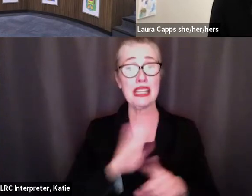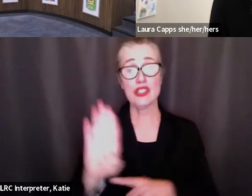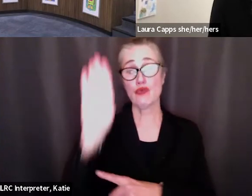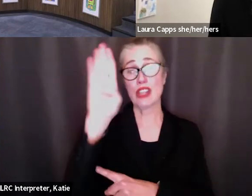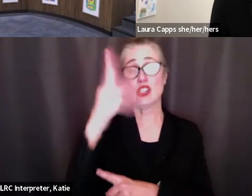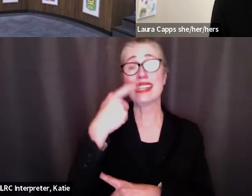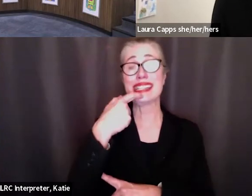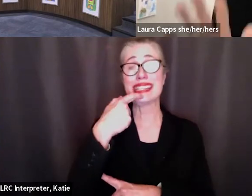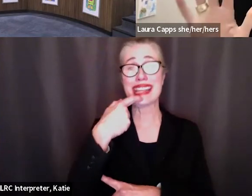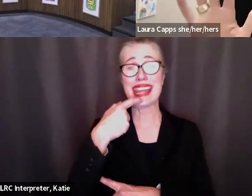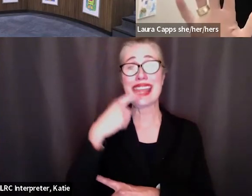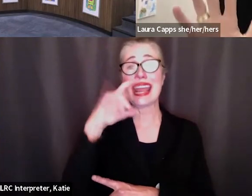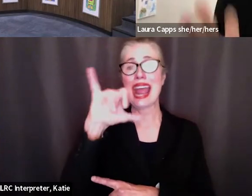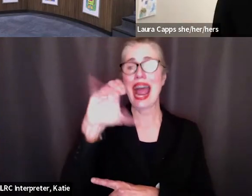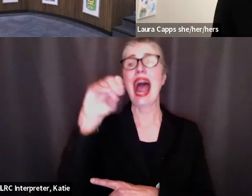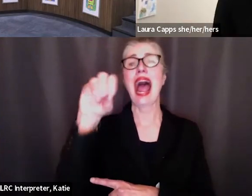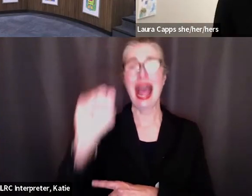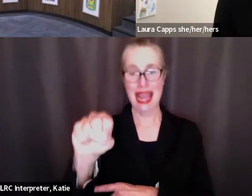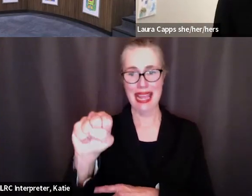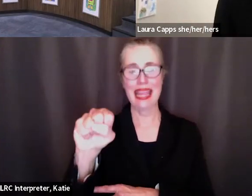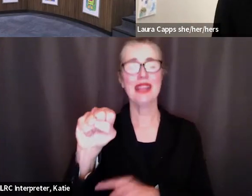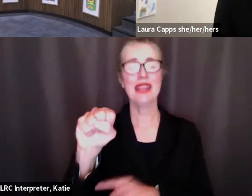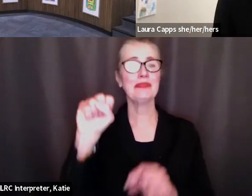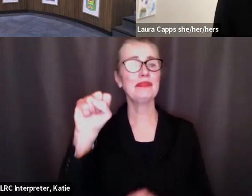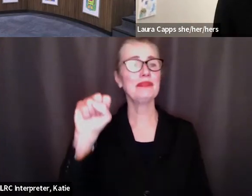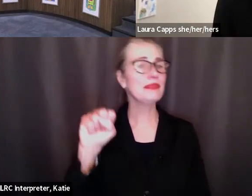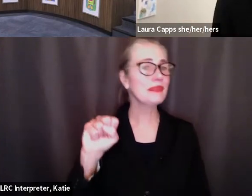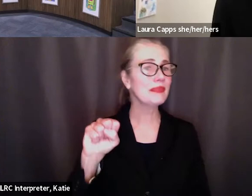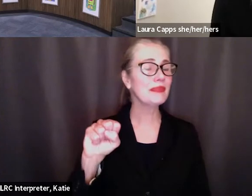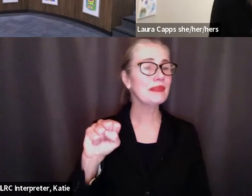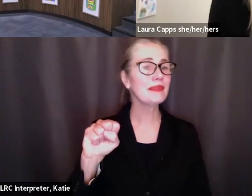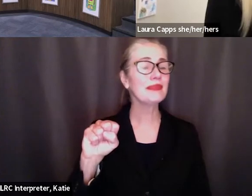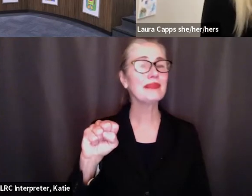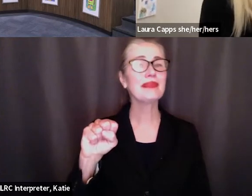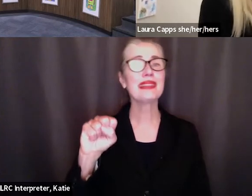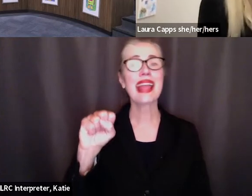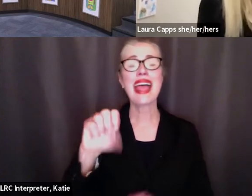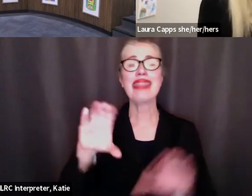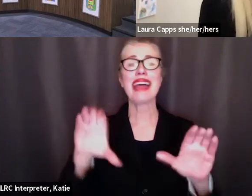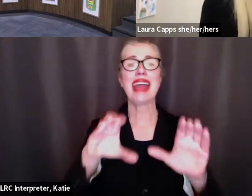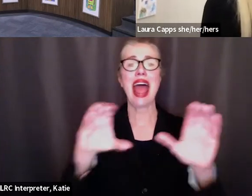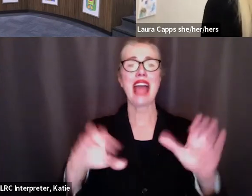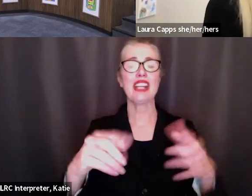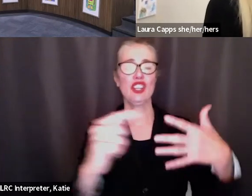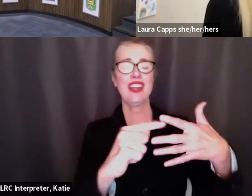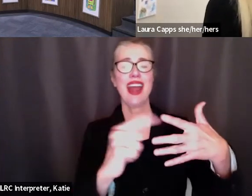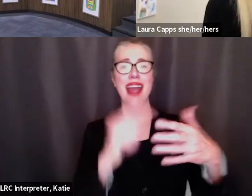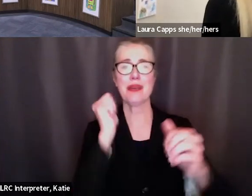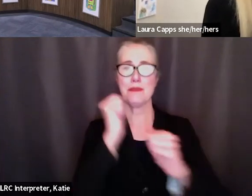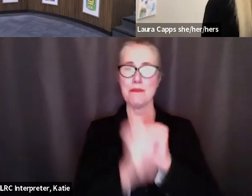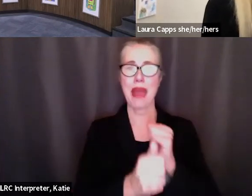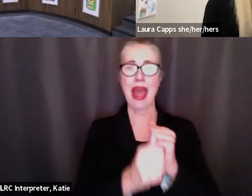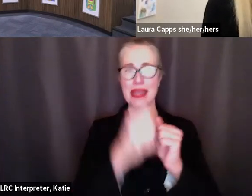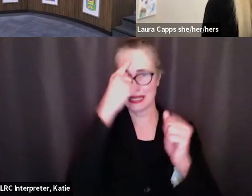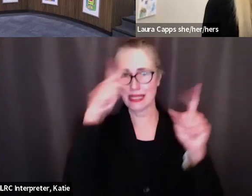say aye aye okay i and the action item passes unanimously